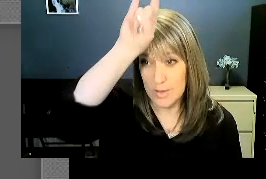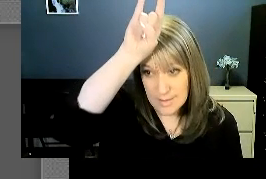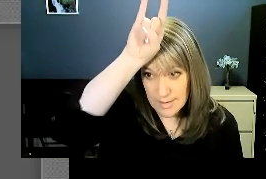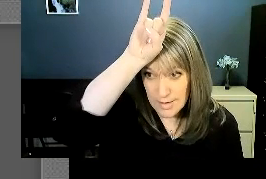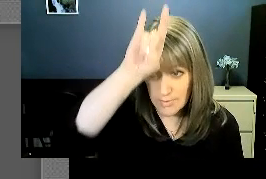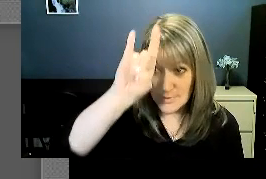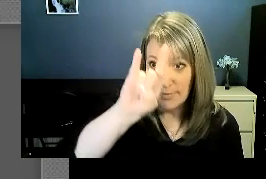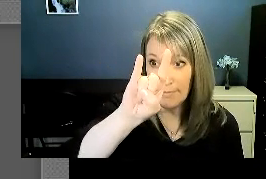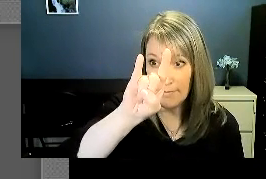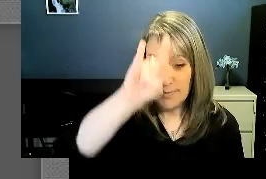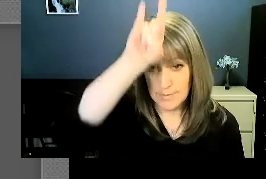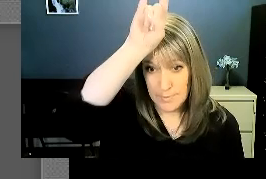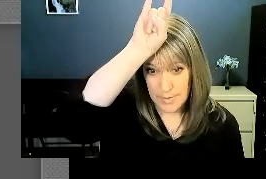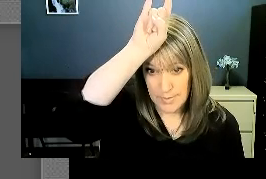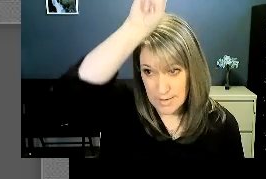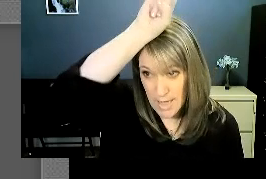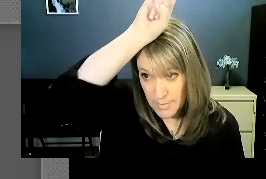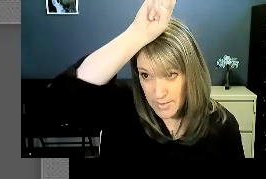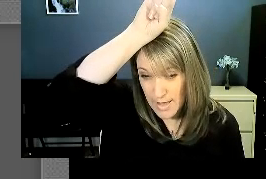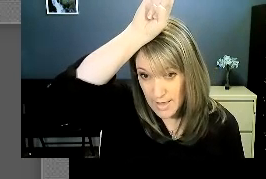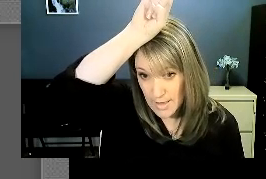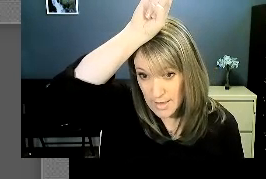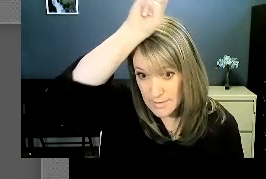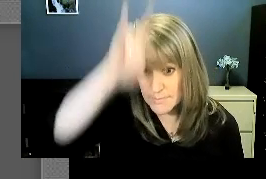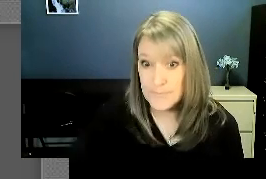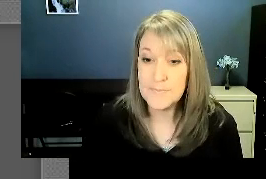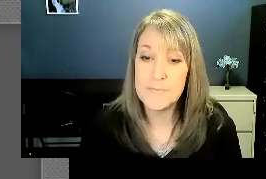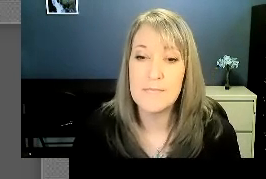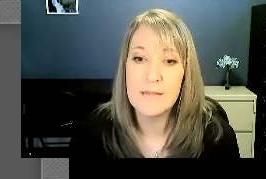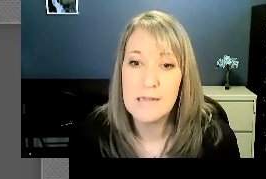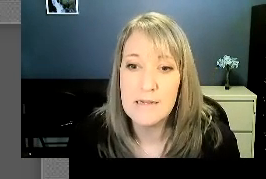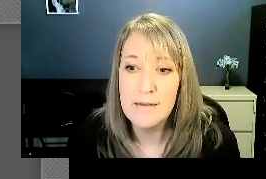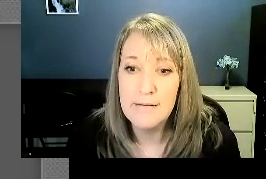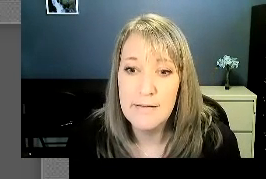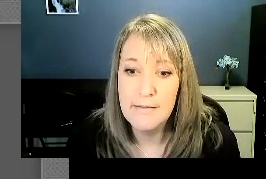little horns, you know, that are right on top of the head.